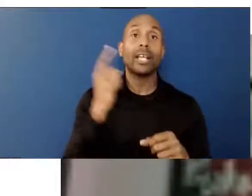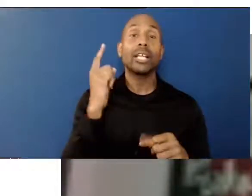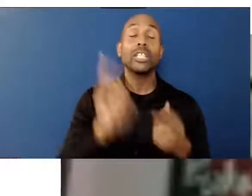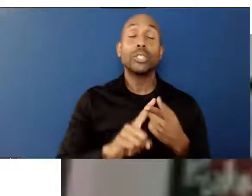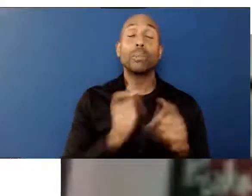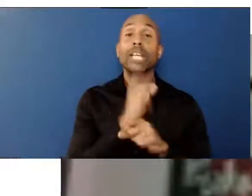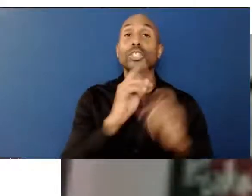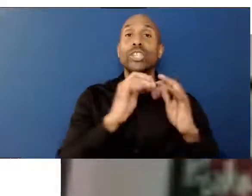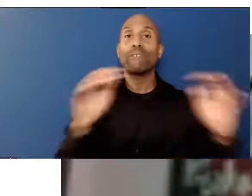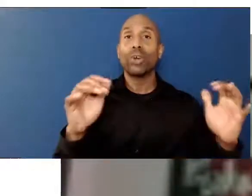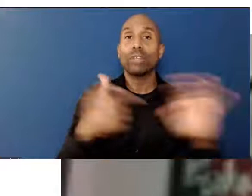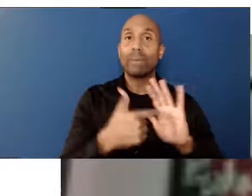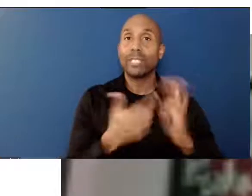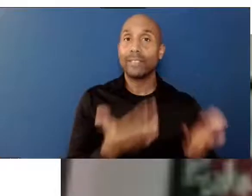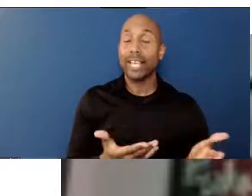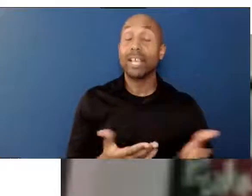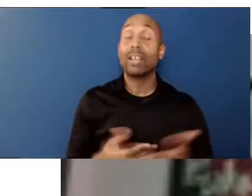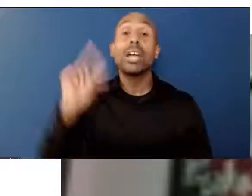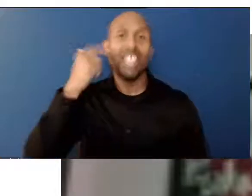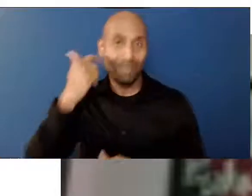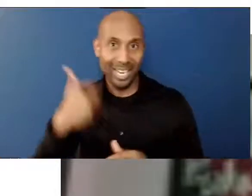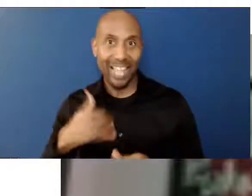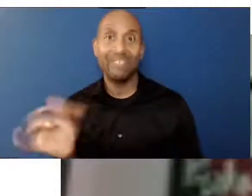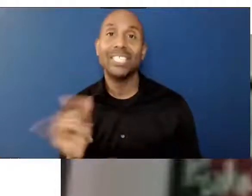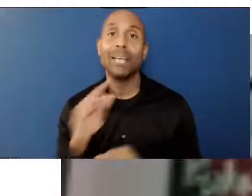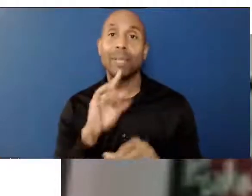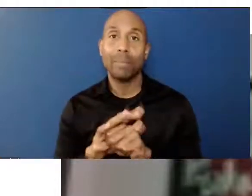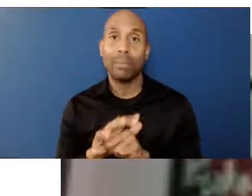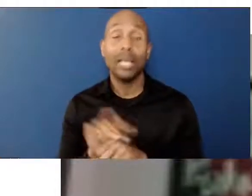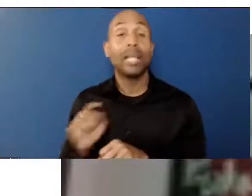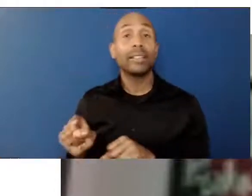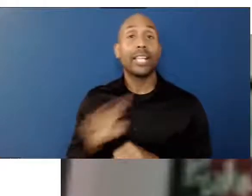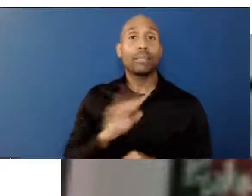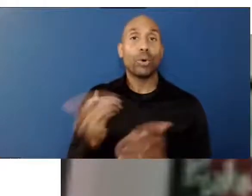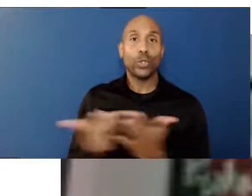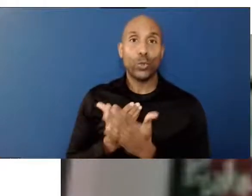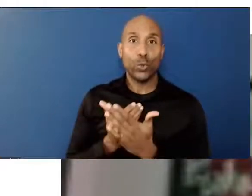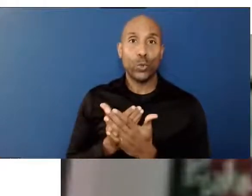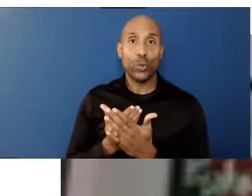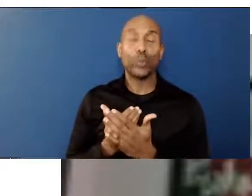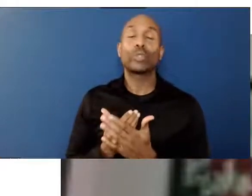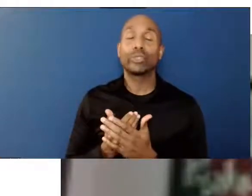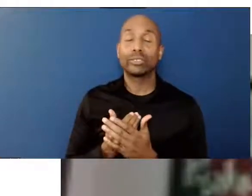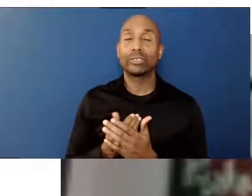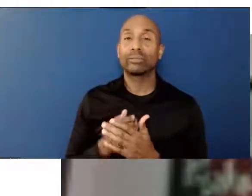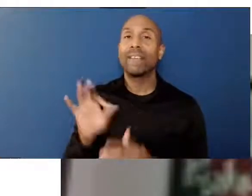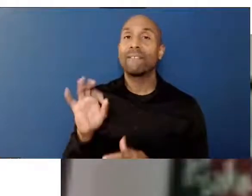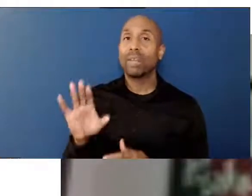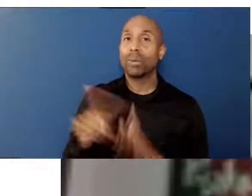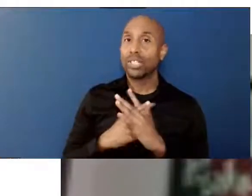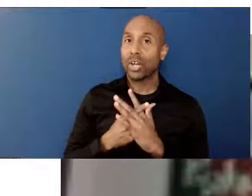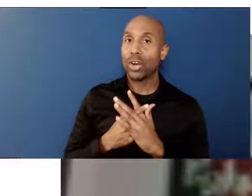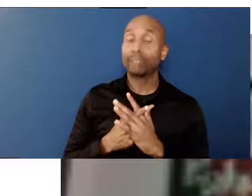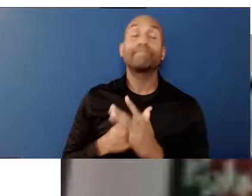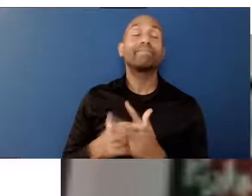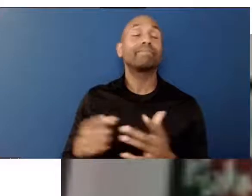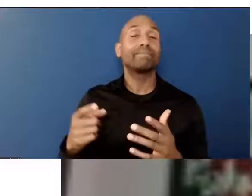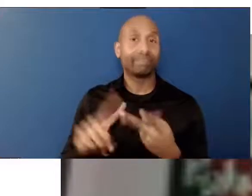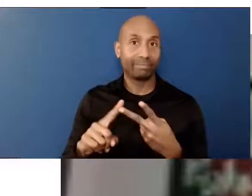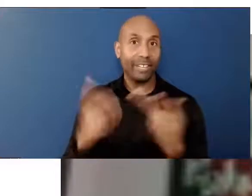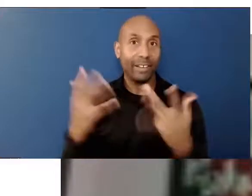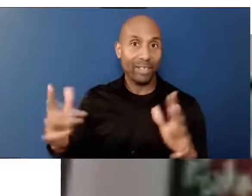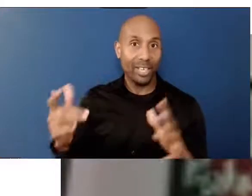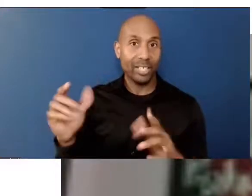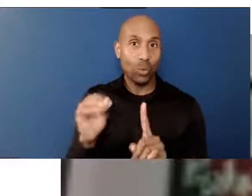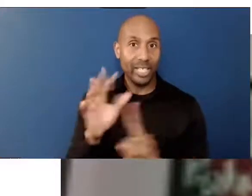new board. The inaugural board finished their term in February. And so this board just finished their orientation, and they had their first